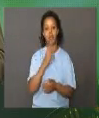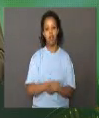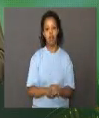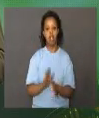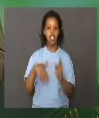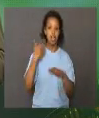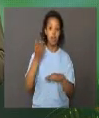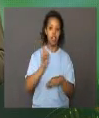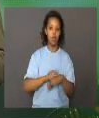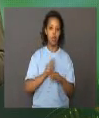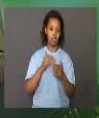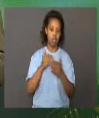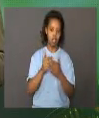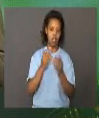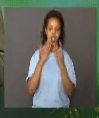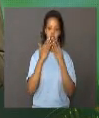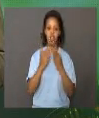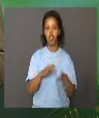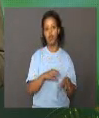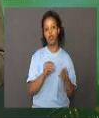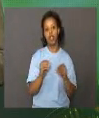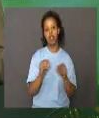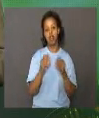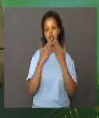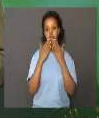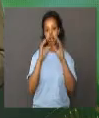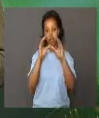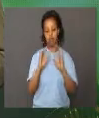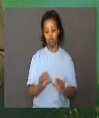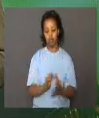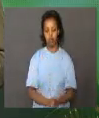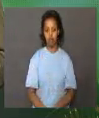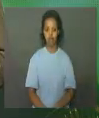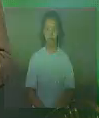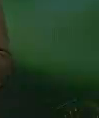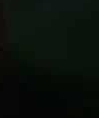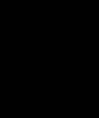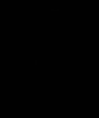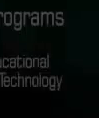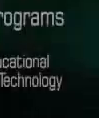Until next time, thank you, teacher. Thank you, students.